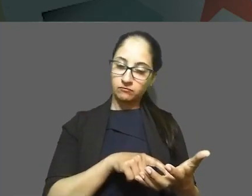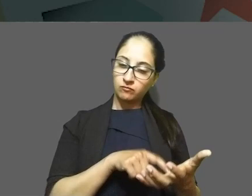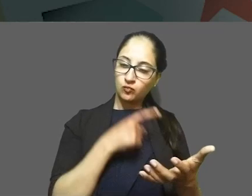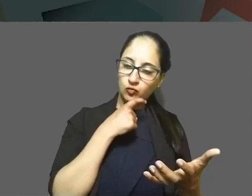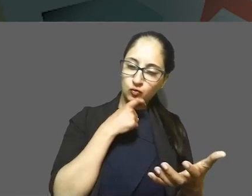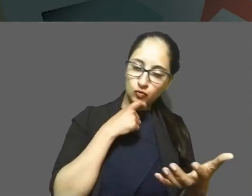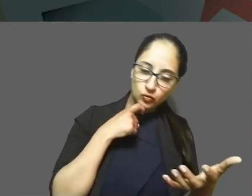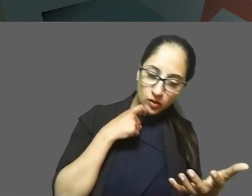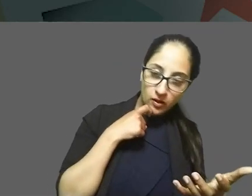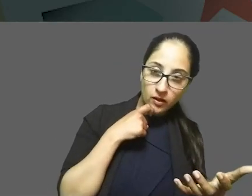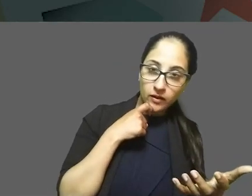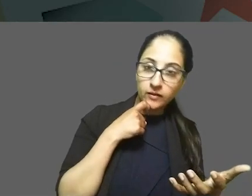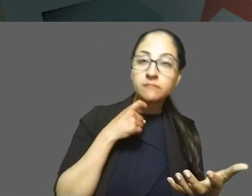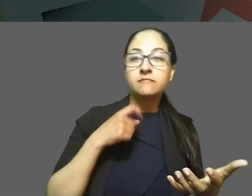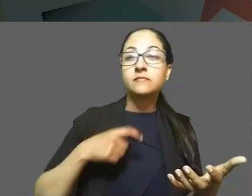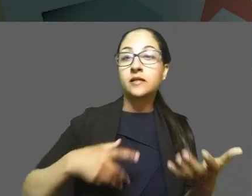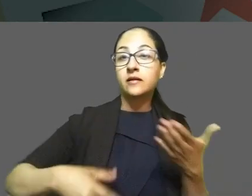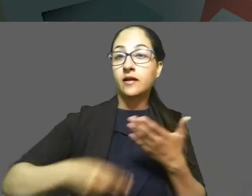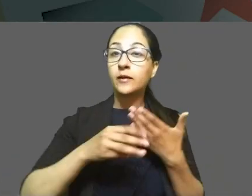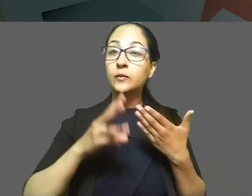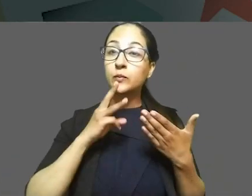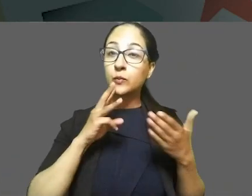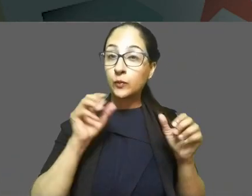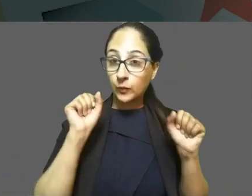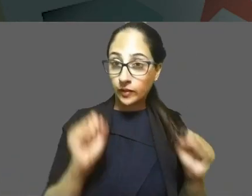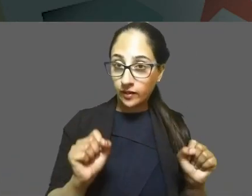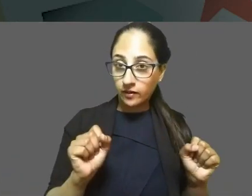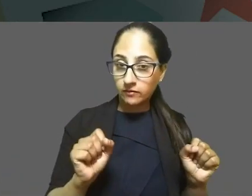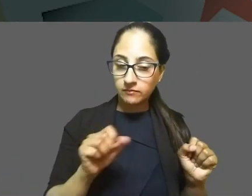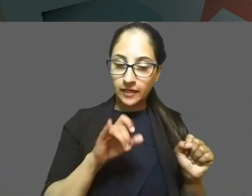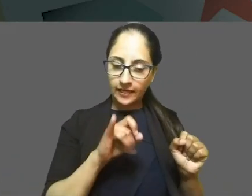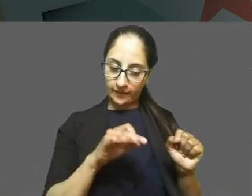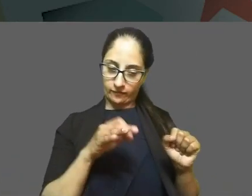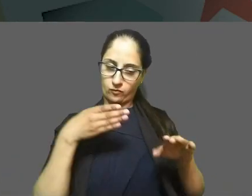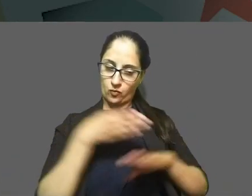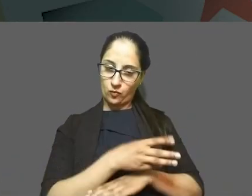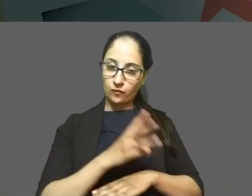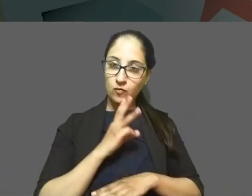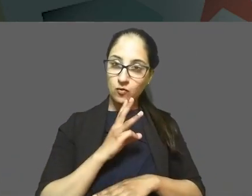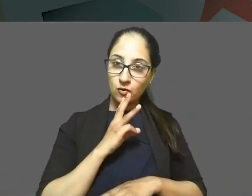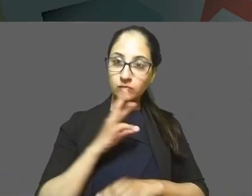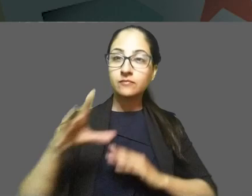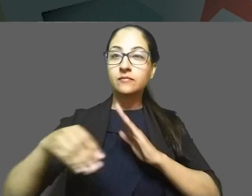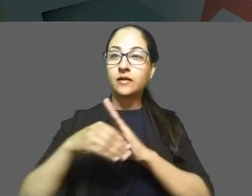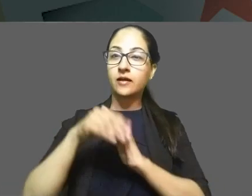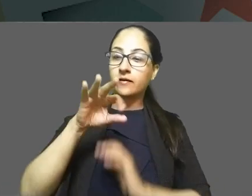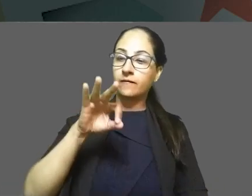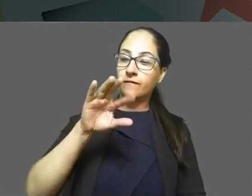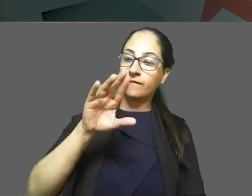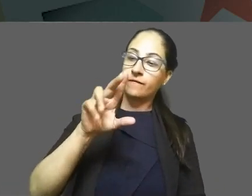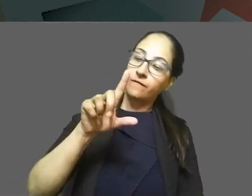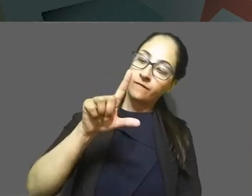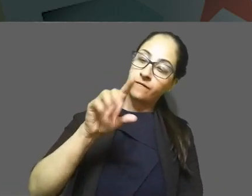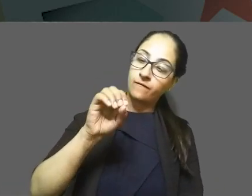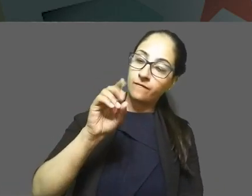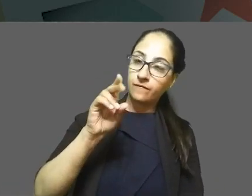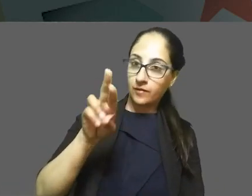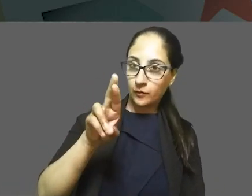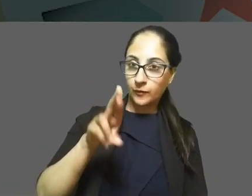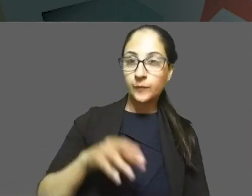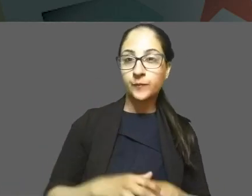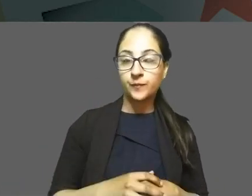you may need to add a little more flour or you may need to add a little more water. But the only way you'll be able to